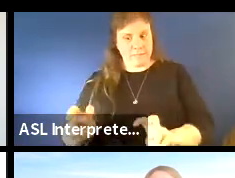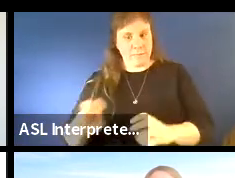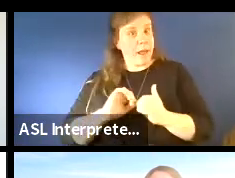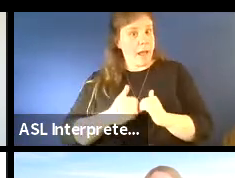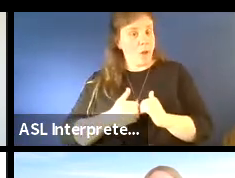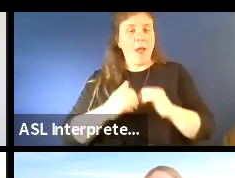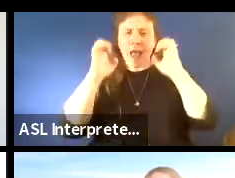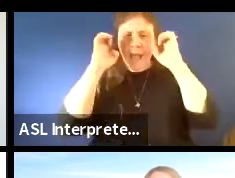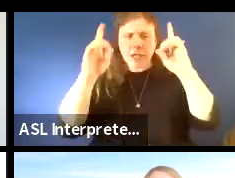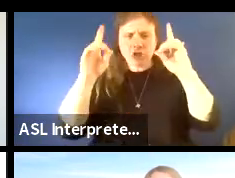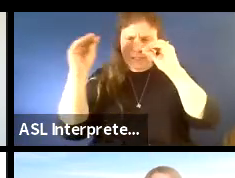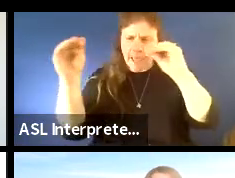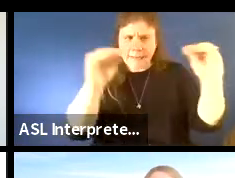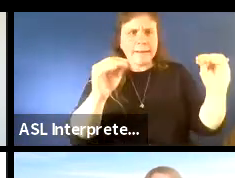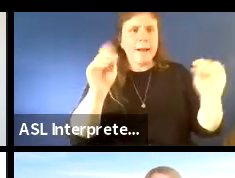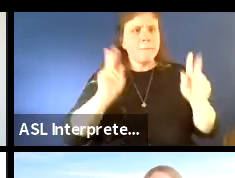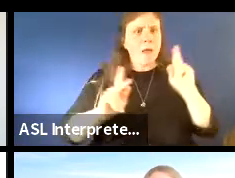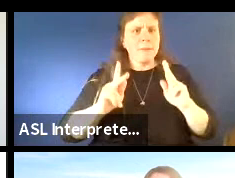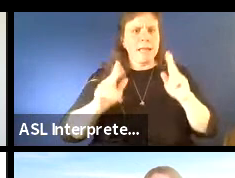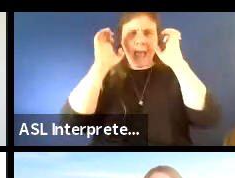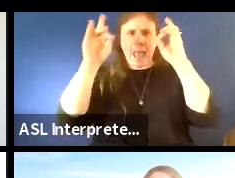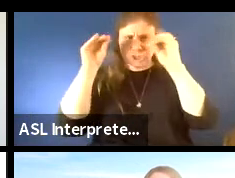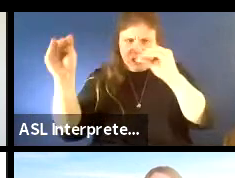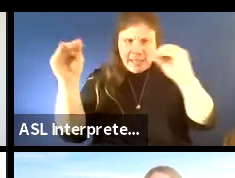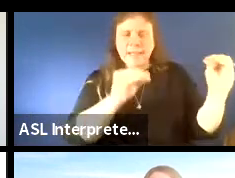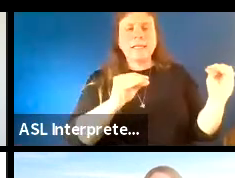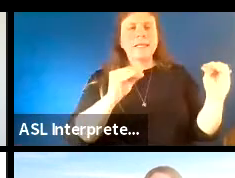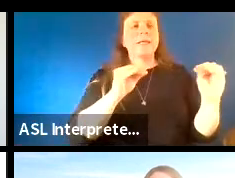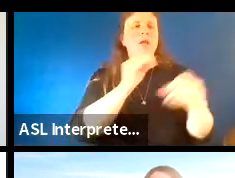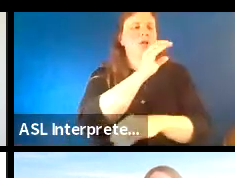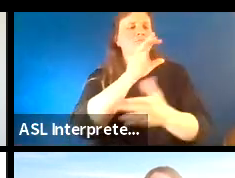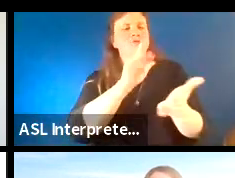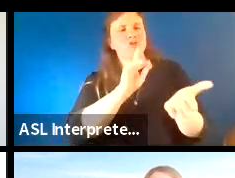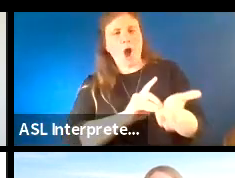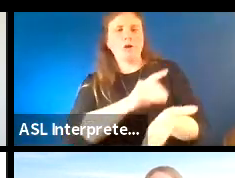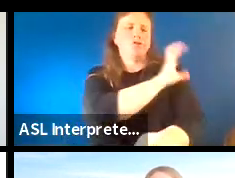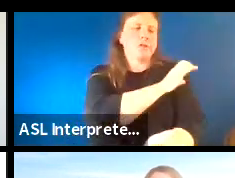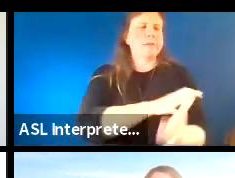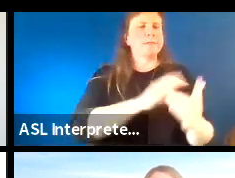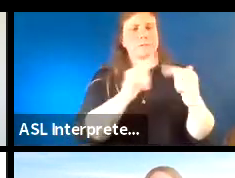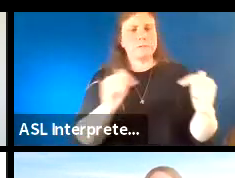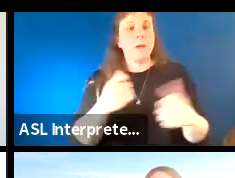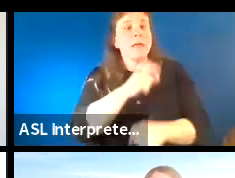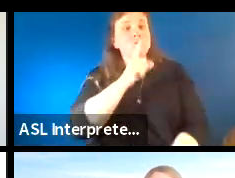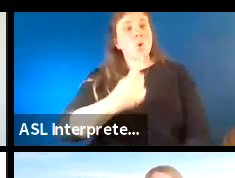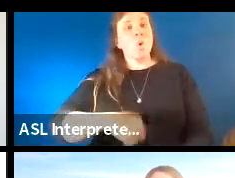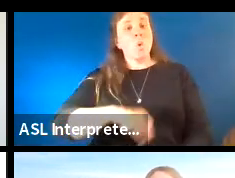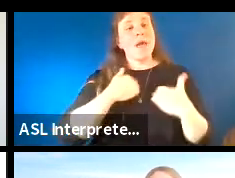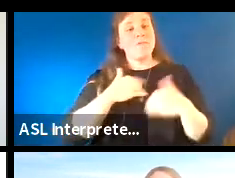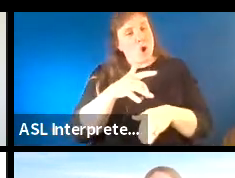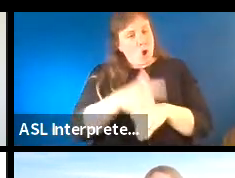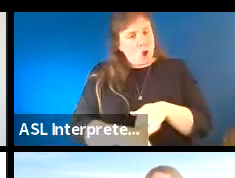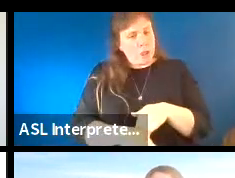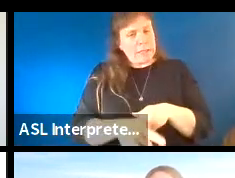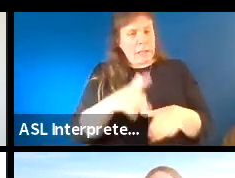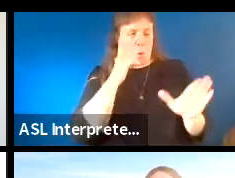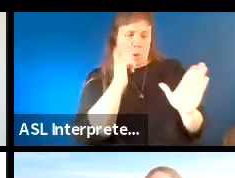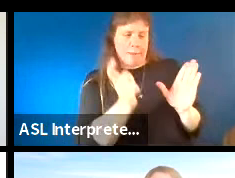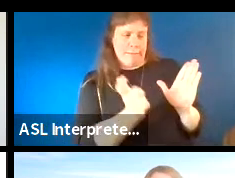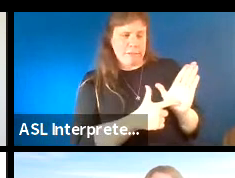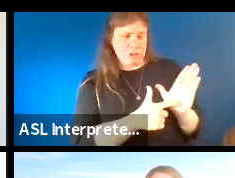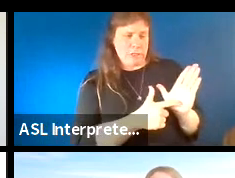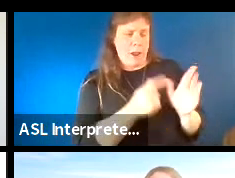educating the public and by educating providers about how to ensure that we have early recognition and appropriate and timely